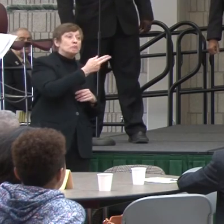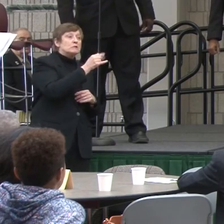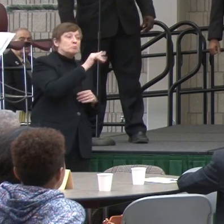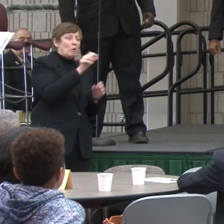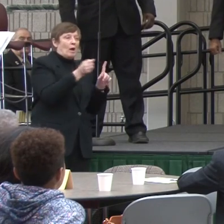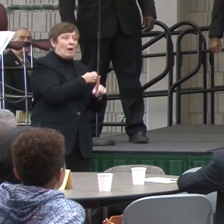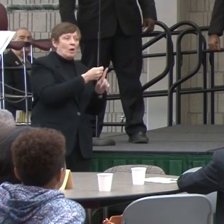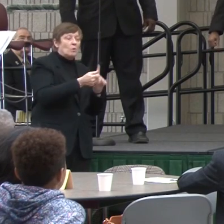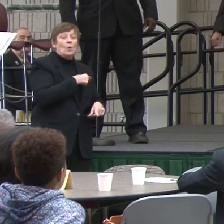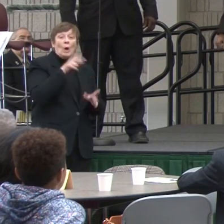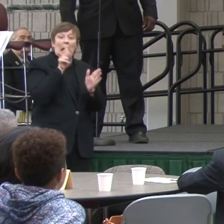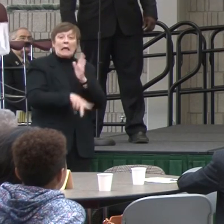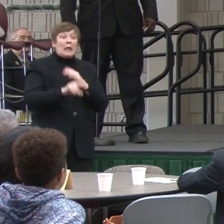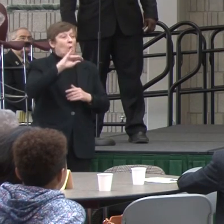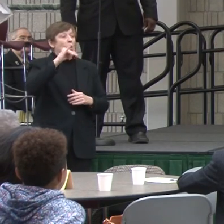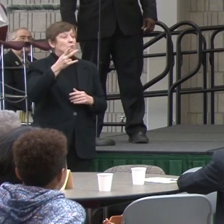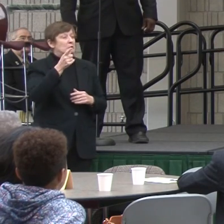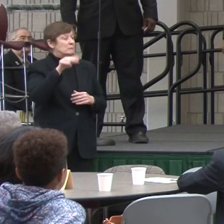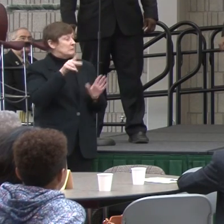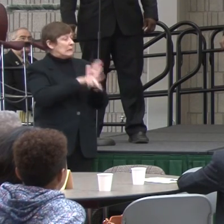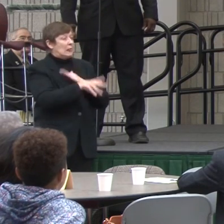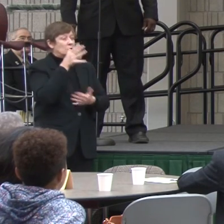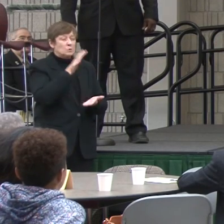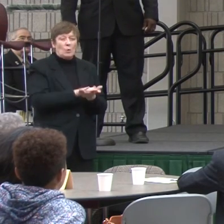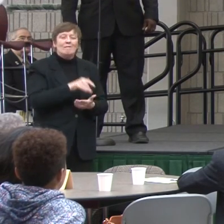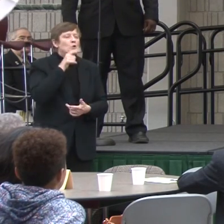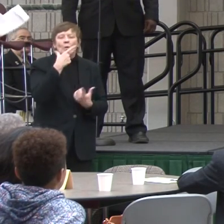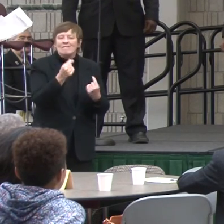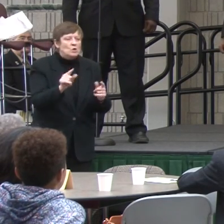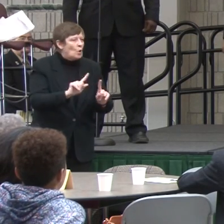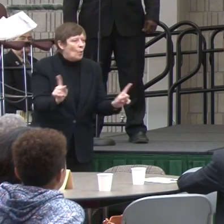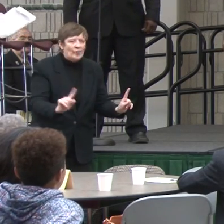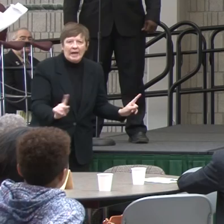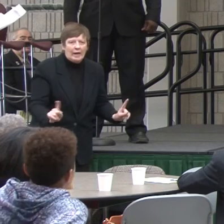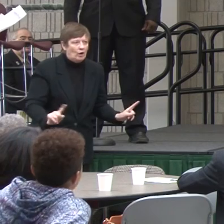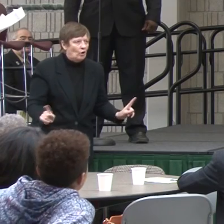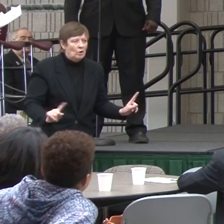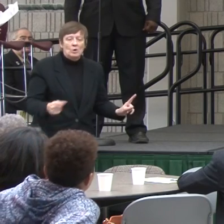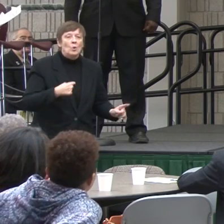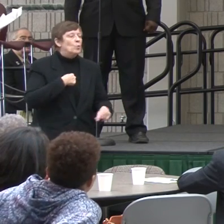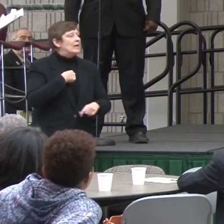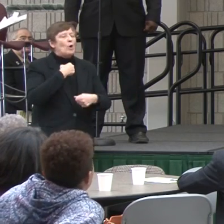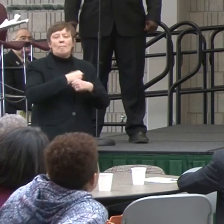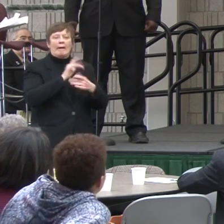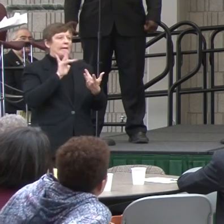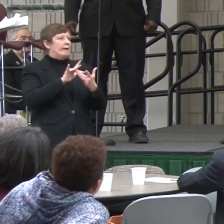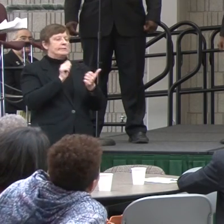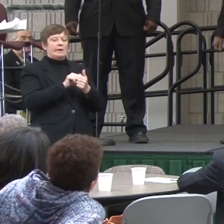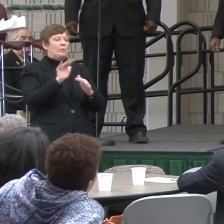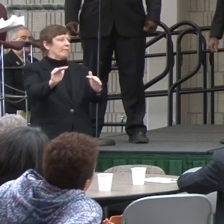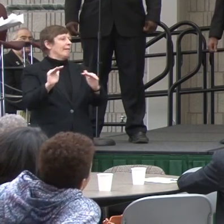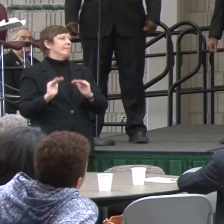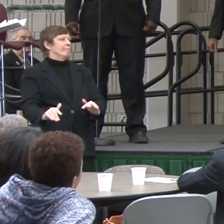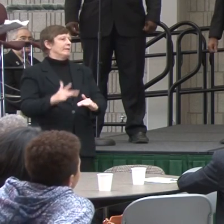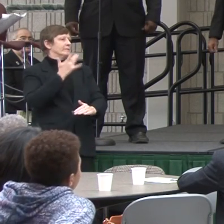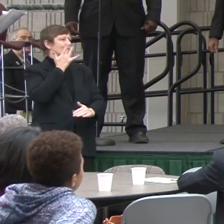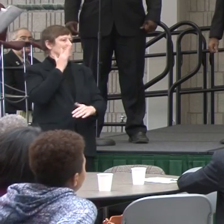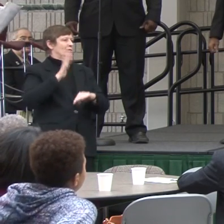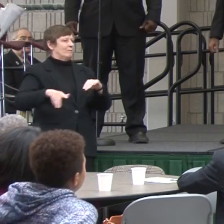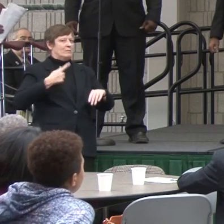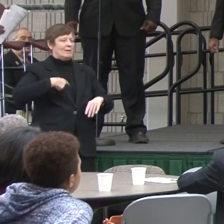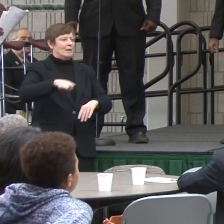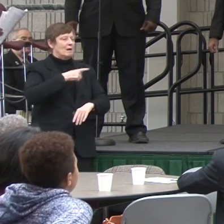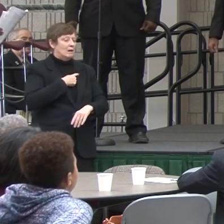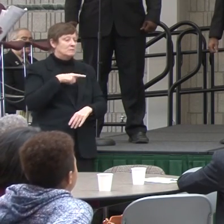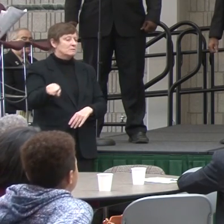or O.J. Simpson, don't even go there. We don't make eye contact with the less fortunate. It draws unwanted responsibility. We